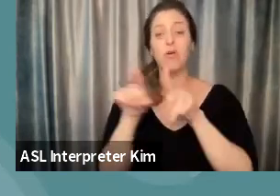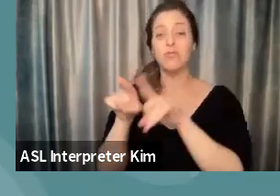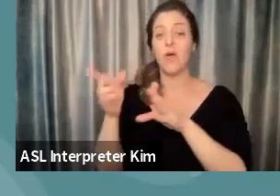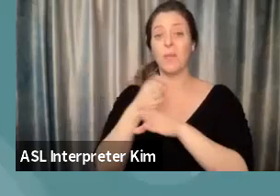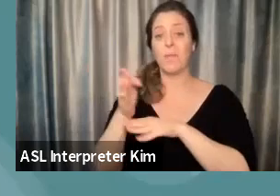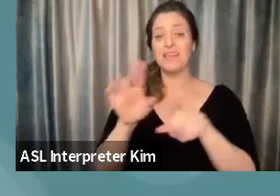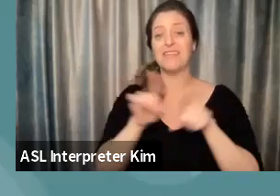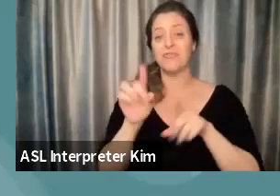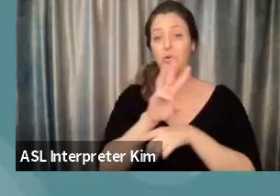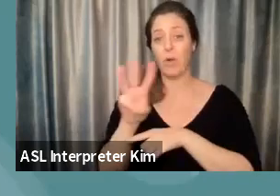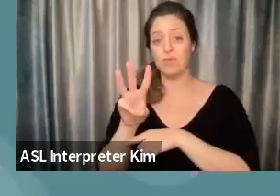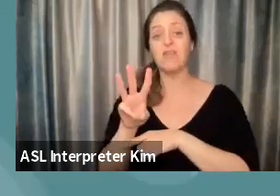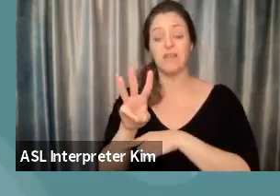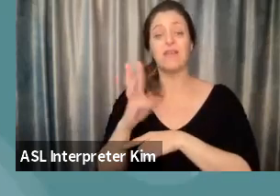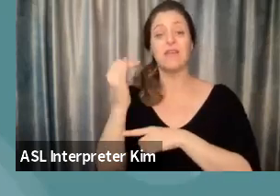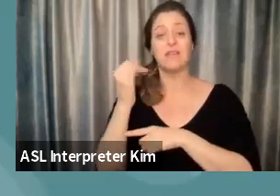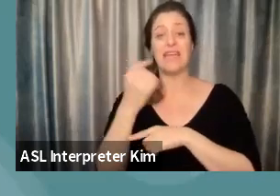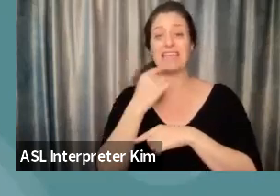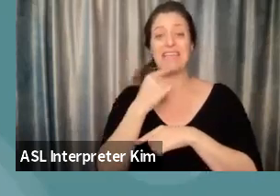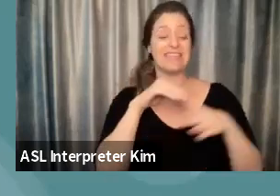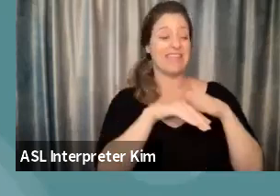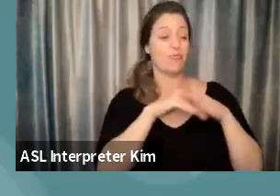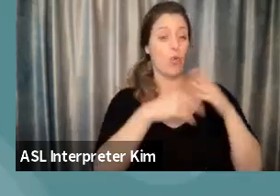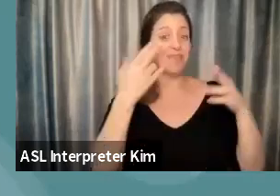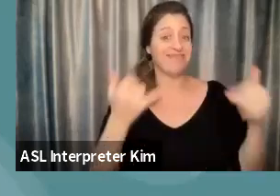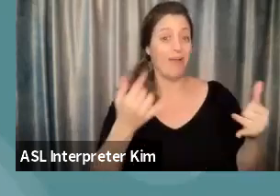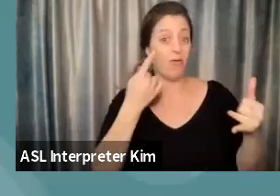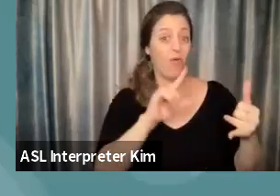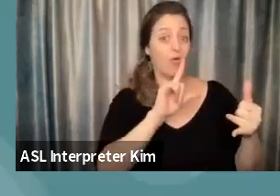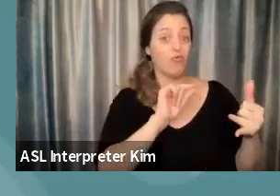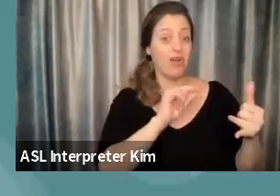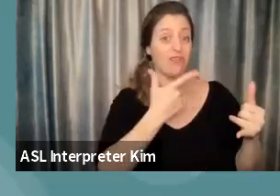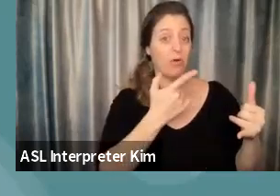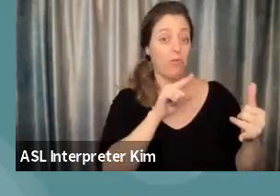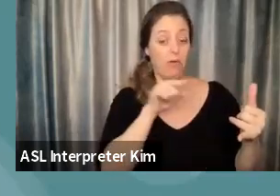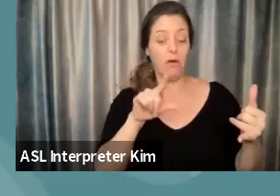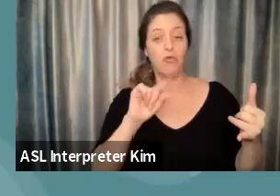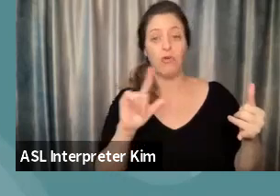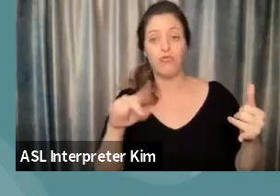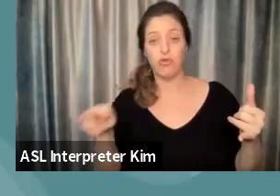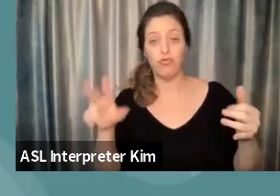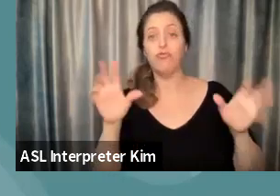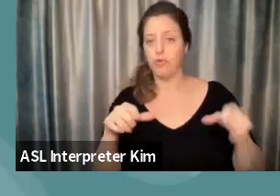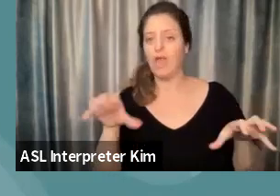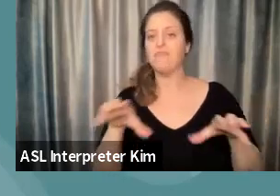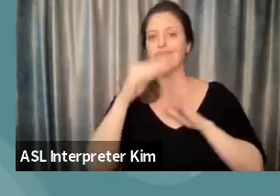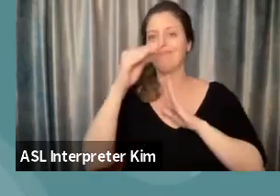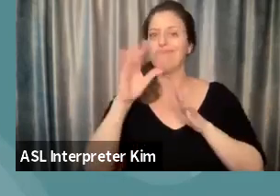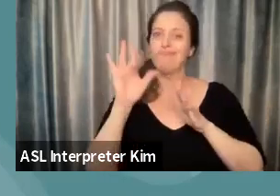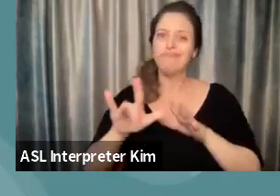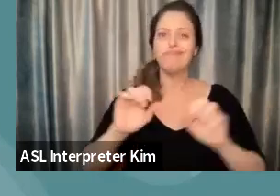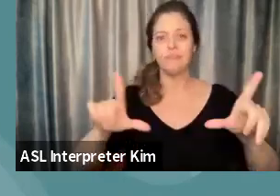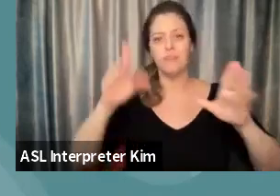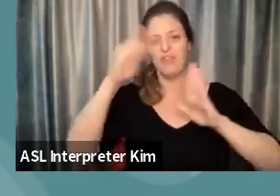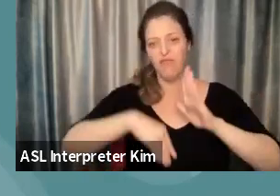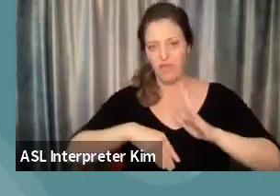first part that says, as you log in, it says enroll now for 21-22 as well. And if you want to access information, you can